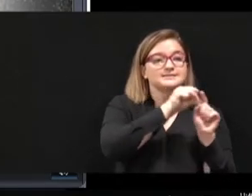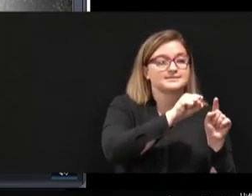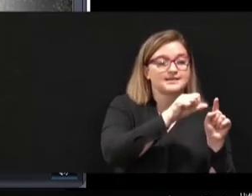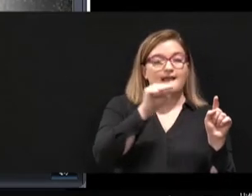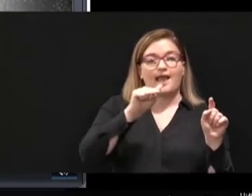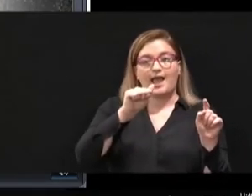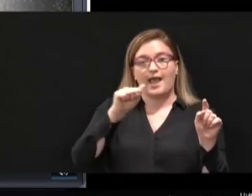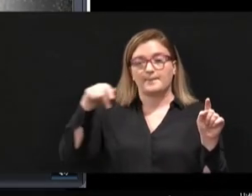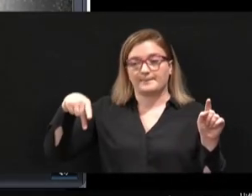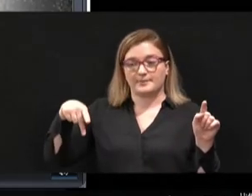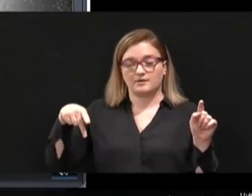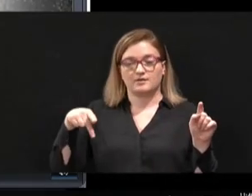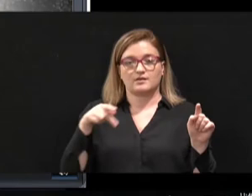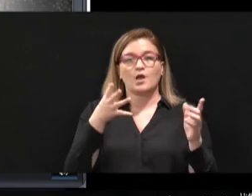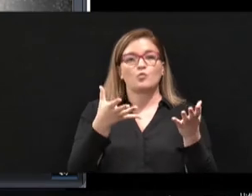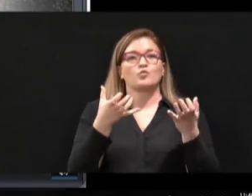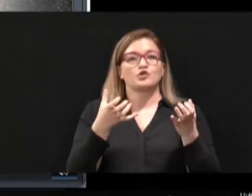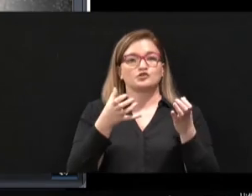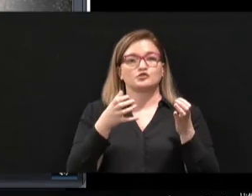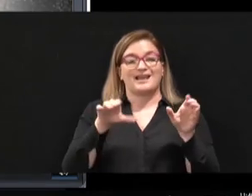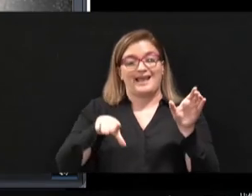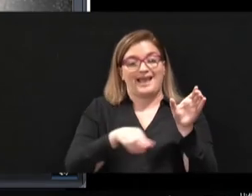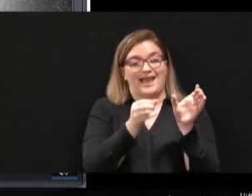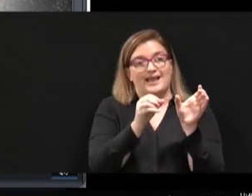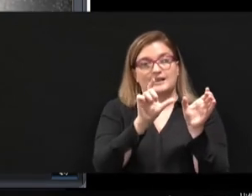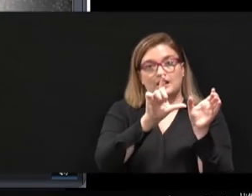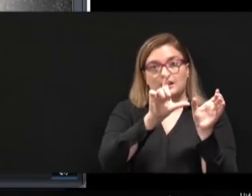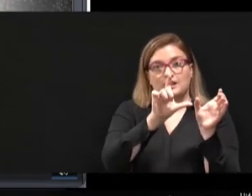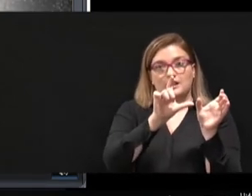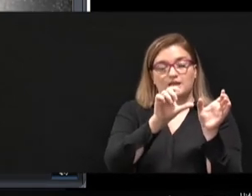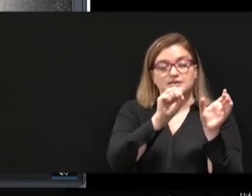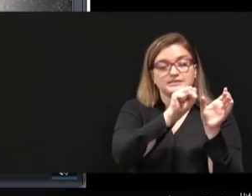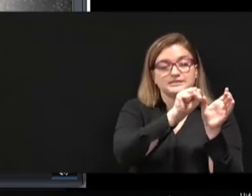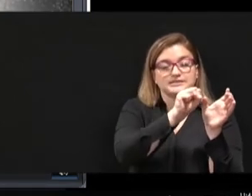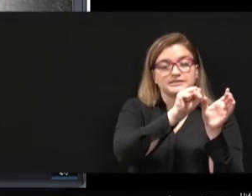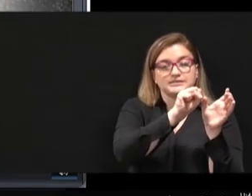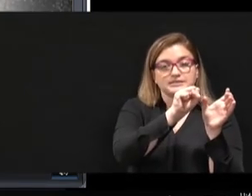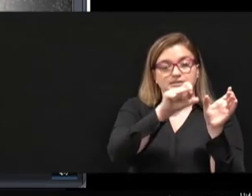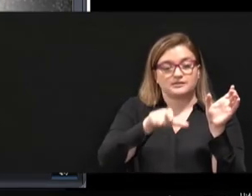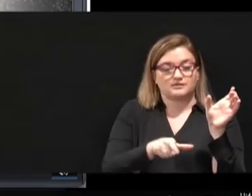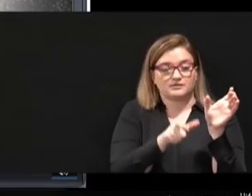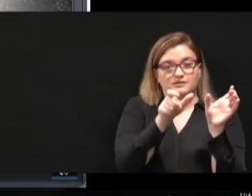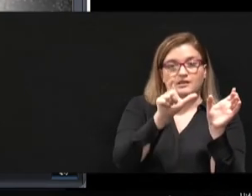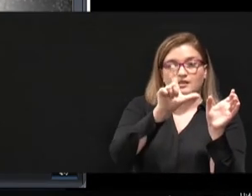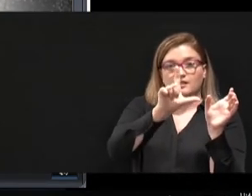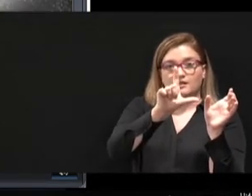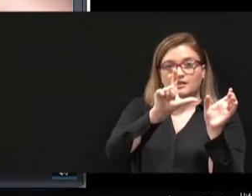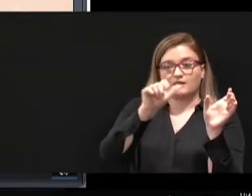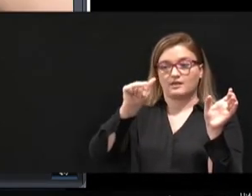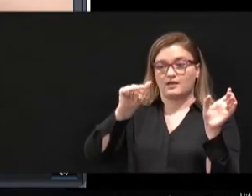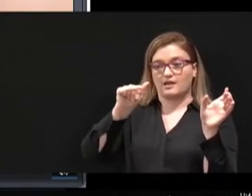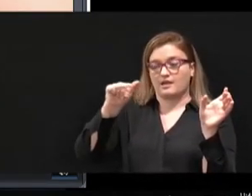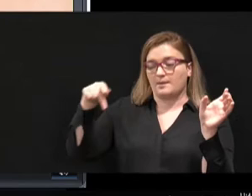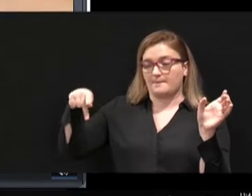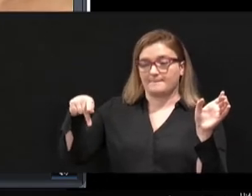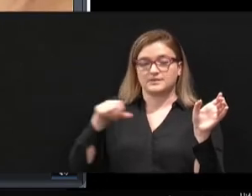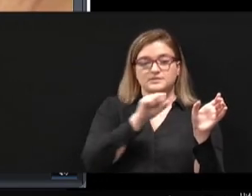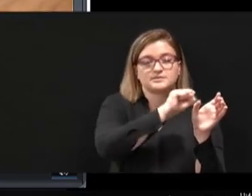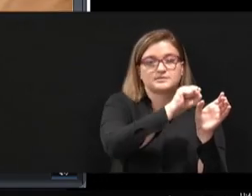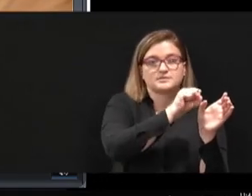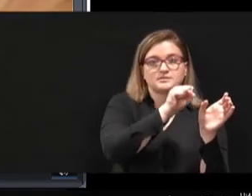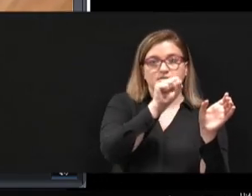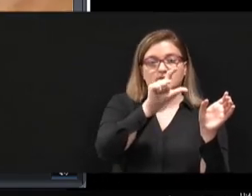I want you to put a l after the s. And they think about where I said, where's this? Oh, it's right here. We're going to put a l after